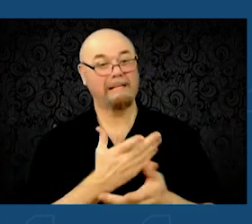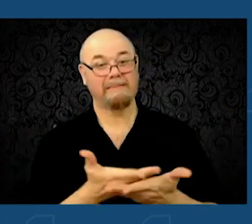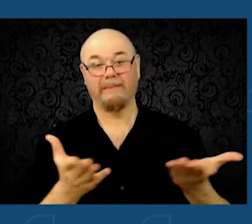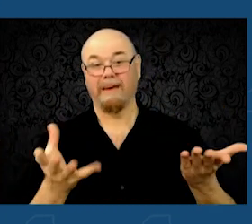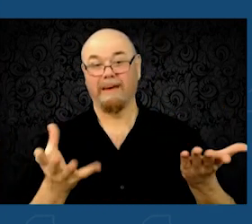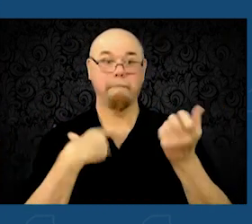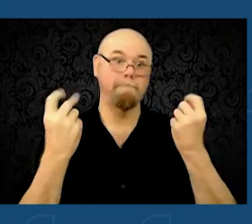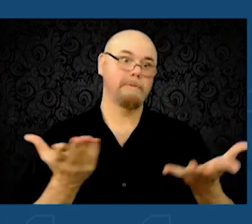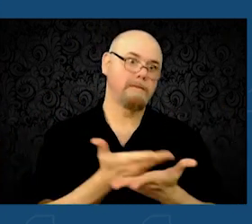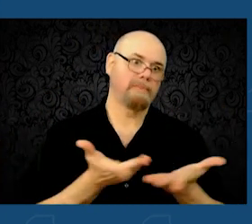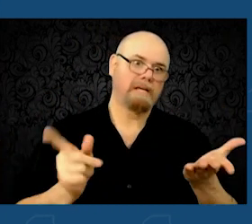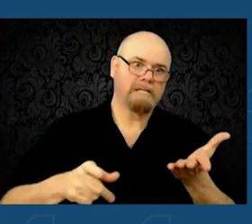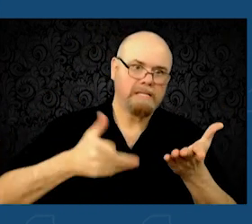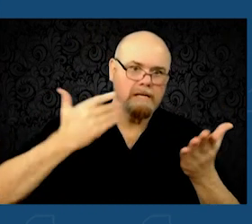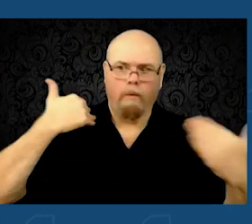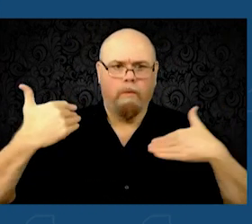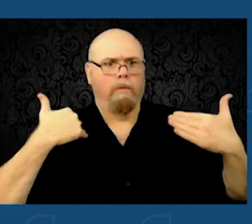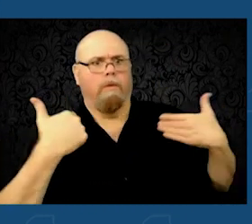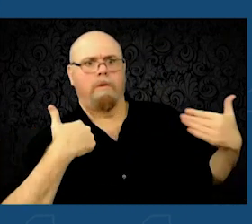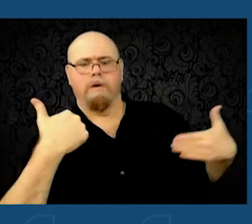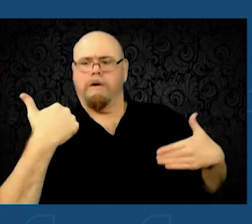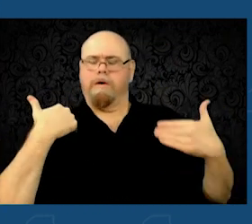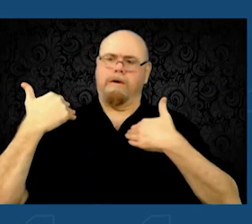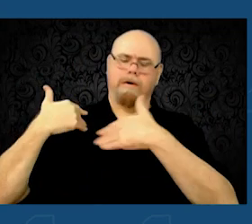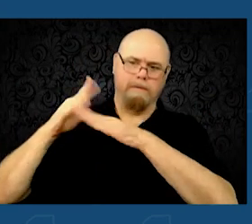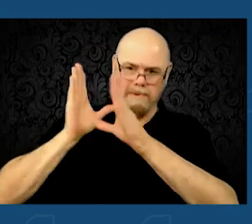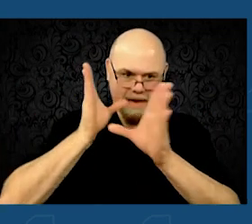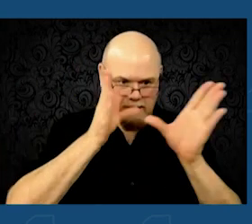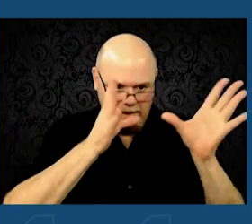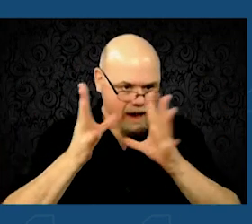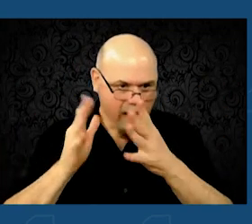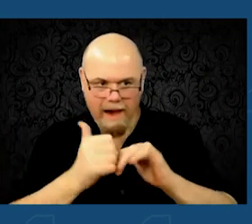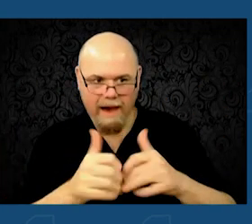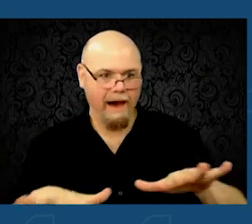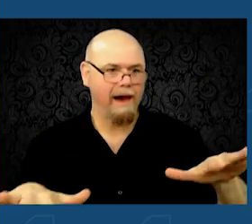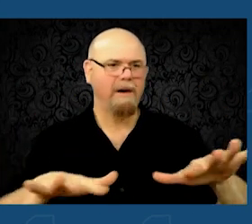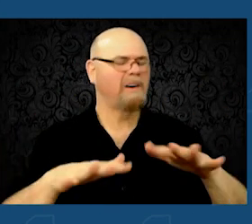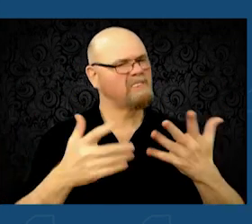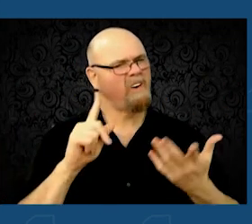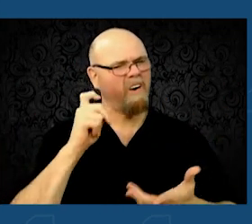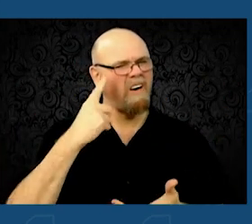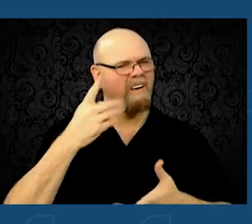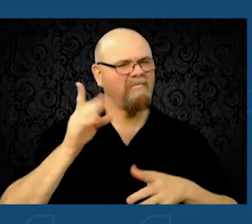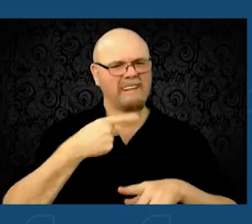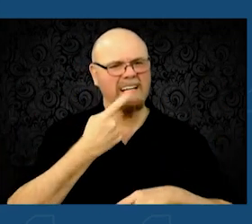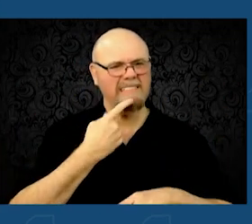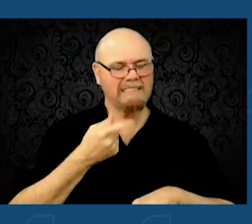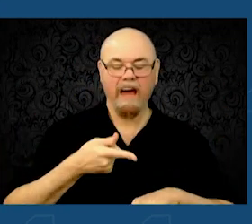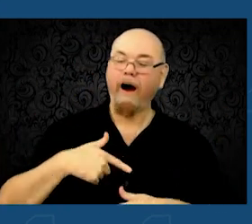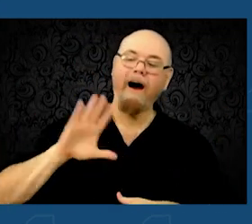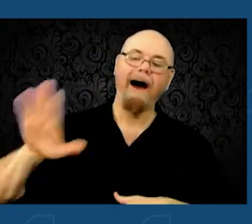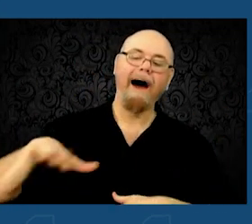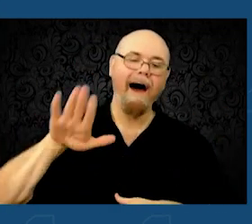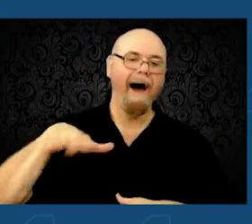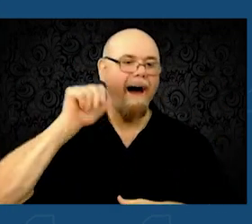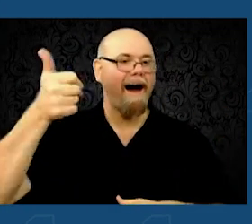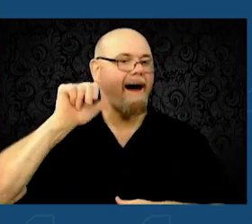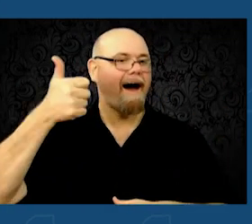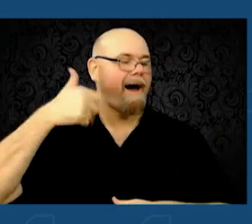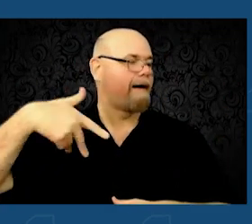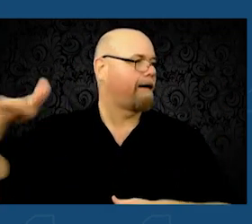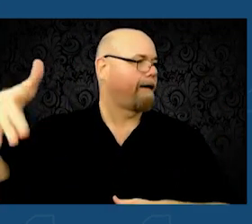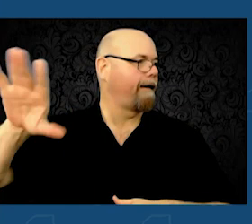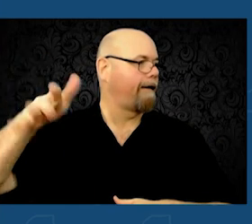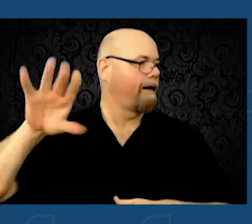need attention. In government, we really don't have the luxury of saying, well, I'll deal with that tomorrow. It'll figure itself out. But